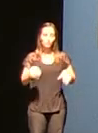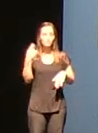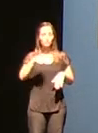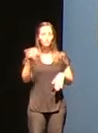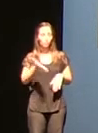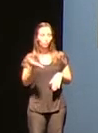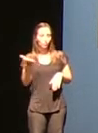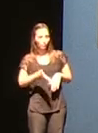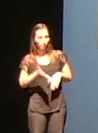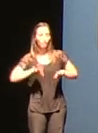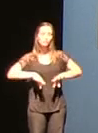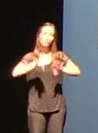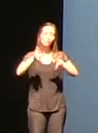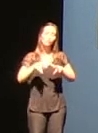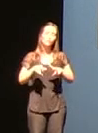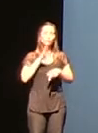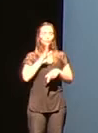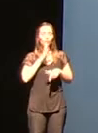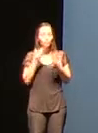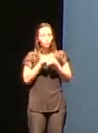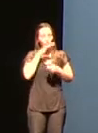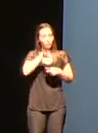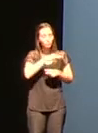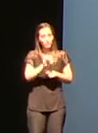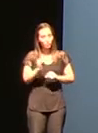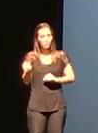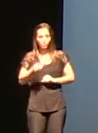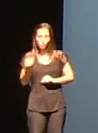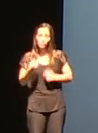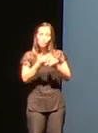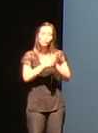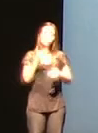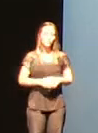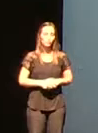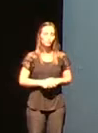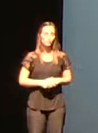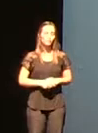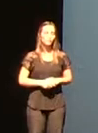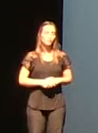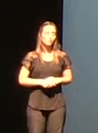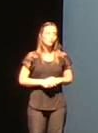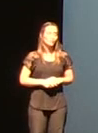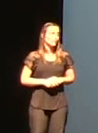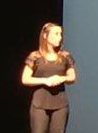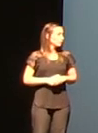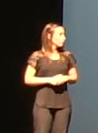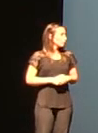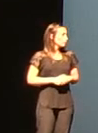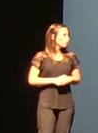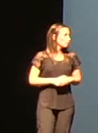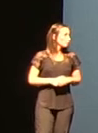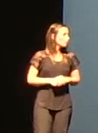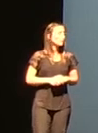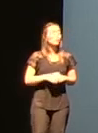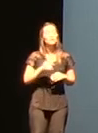to grow up in a family, not in an institution. Every child has the right to be educated. Okay, so what are the barriers? Barriers to these dreams